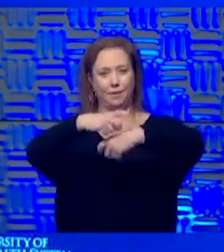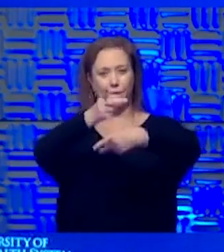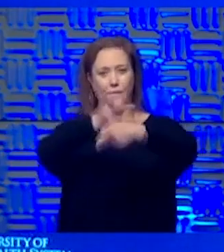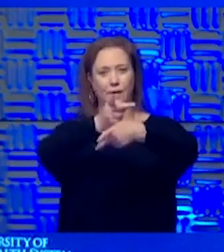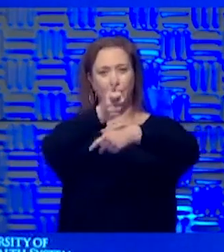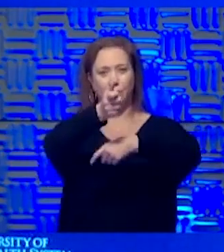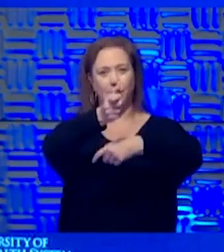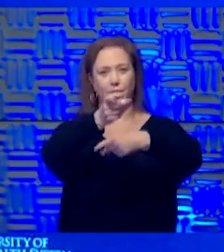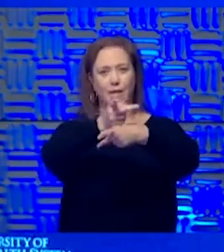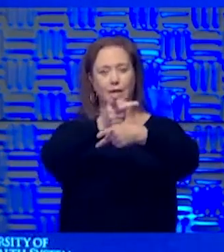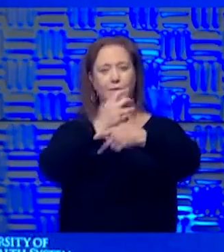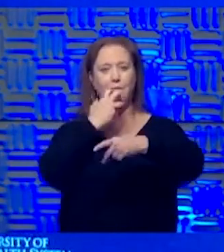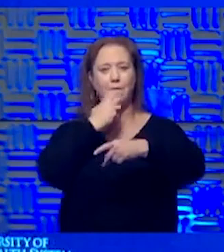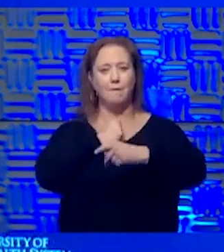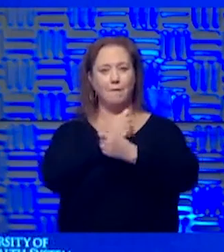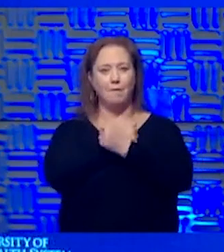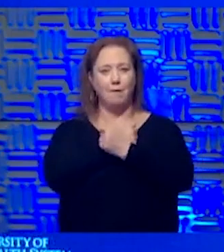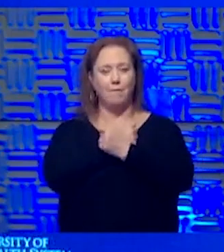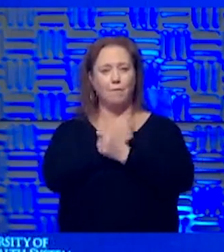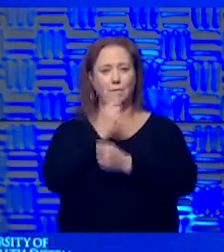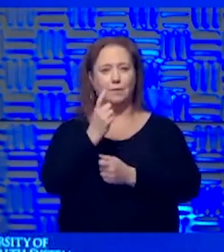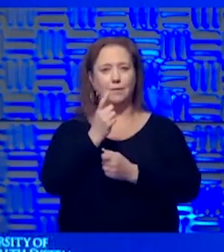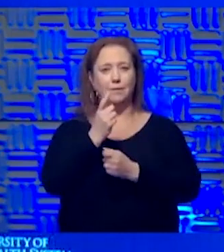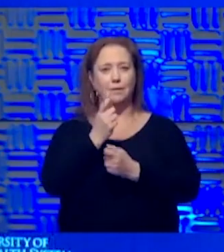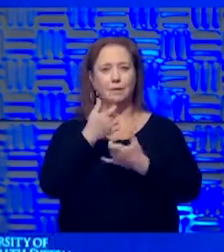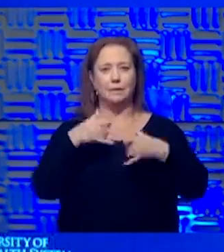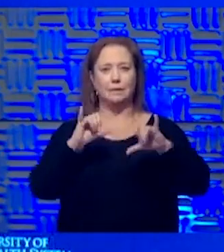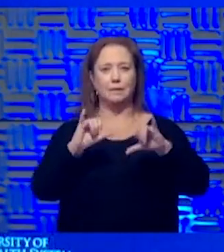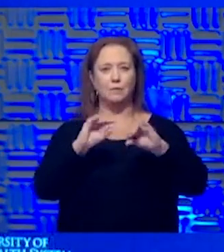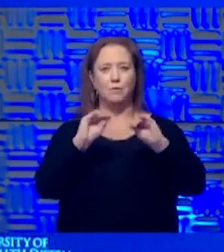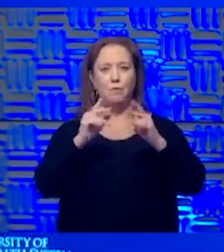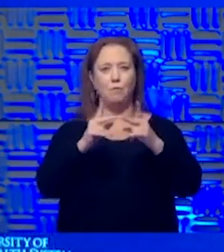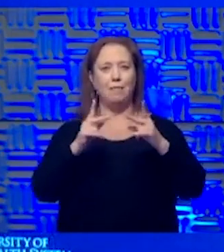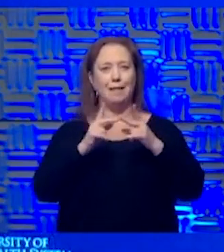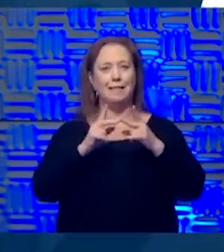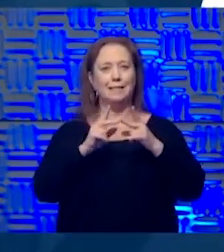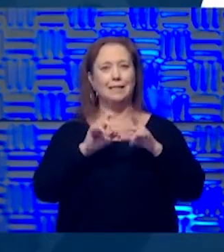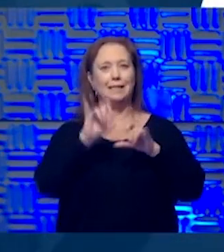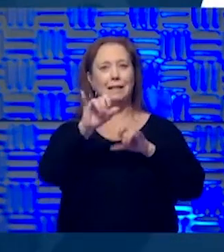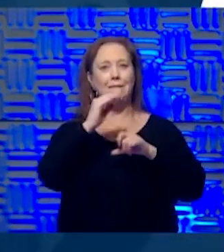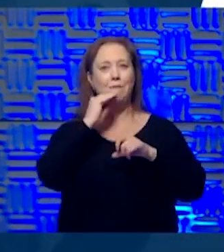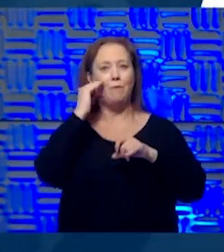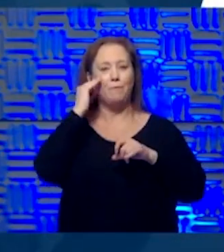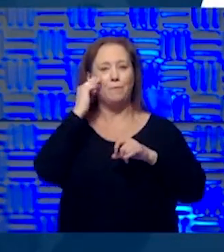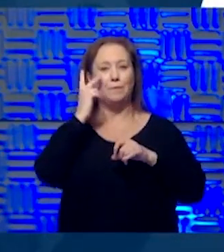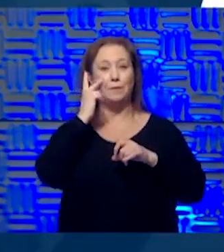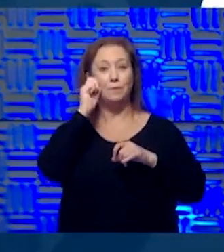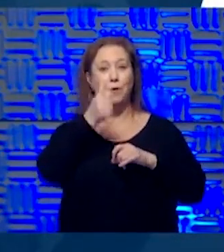yourselves, take care of your loved ones, and remember, there's still no place like home. We'll see you tomorrow.